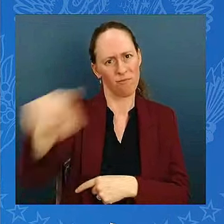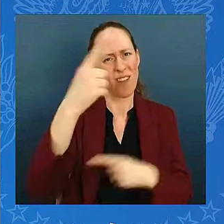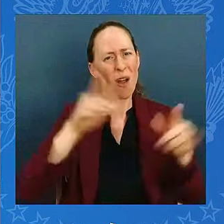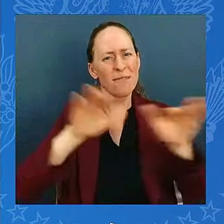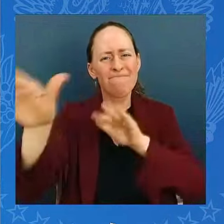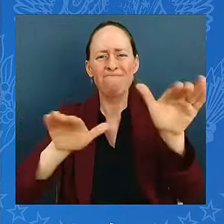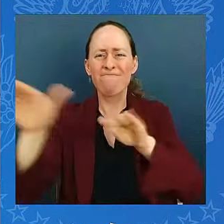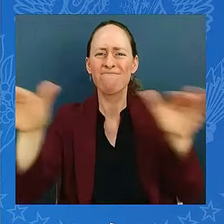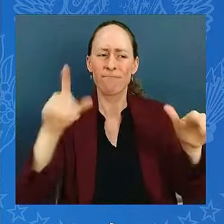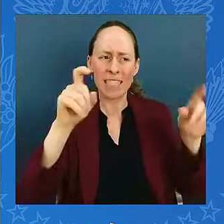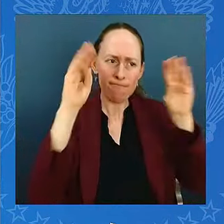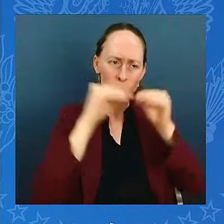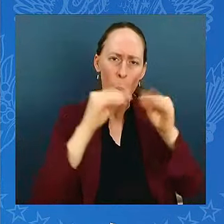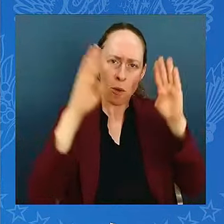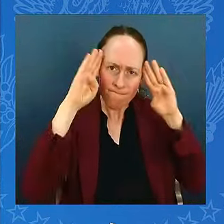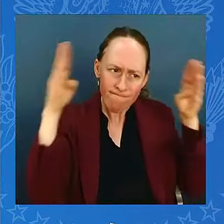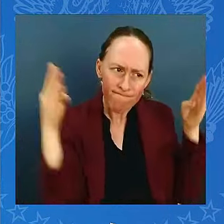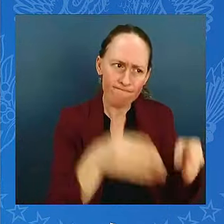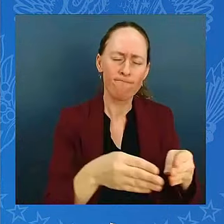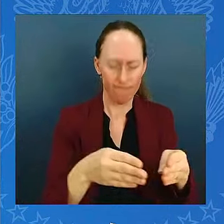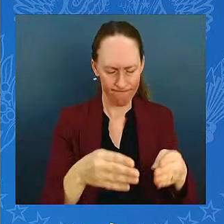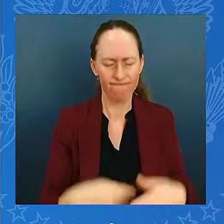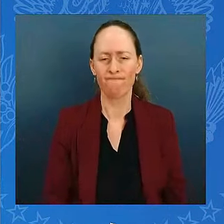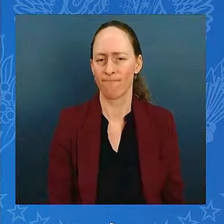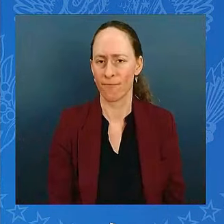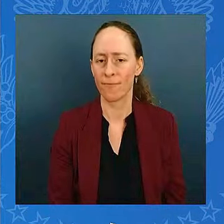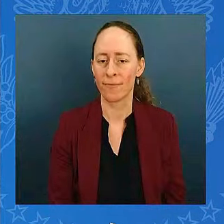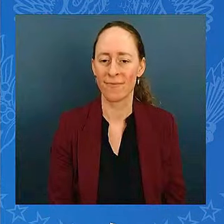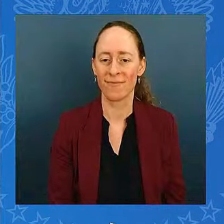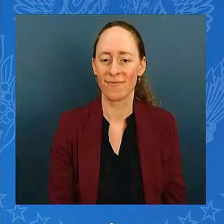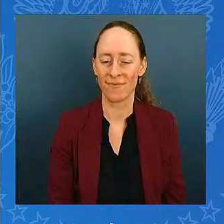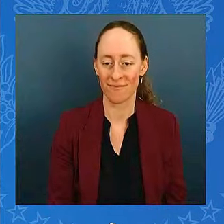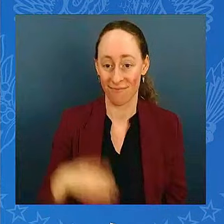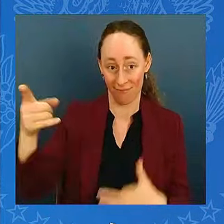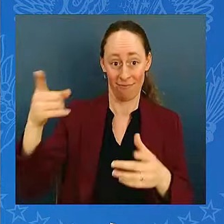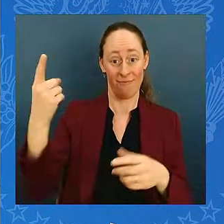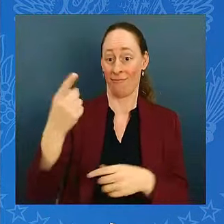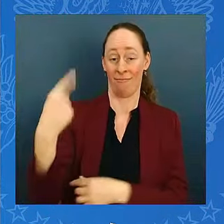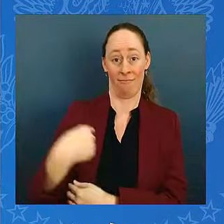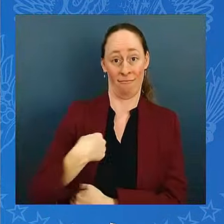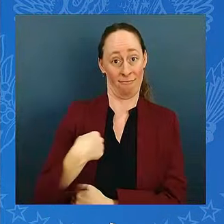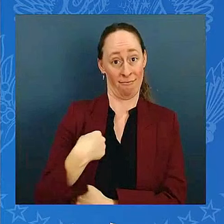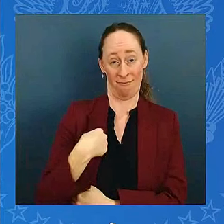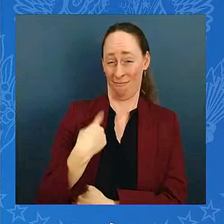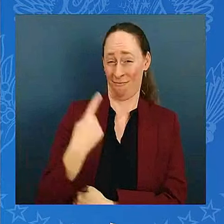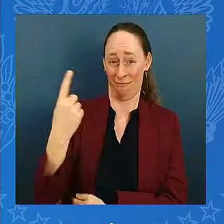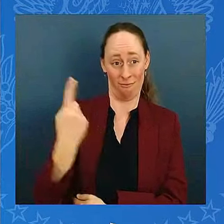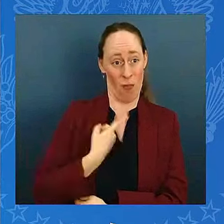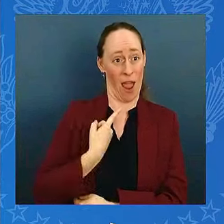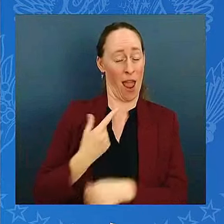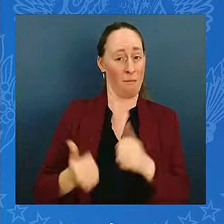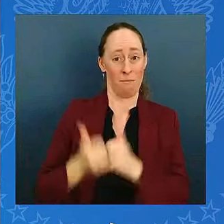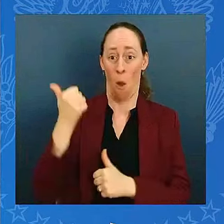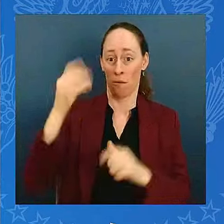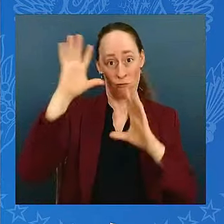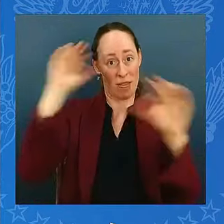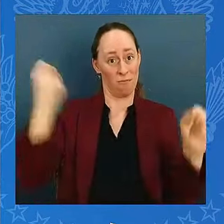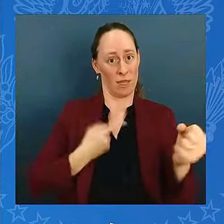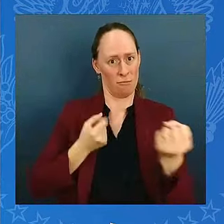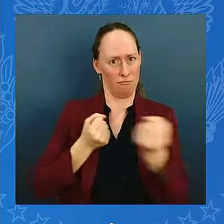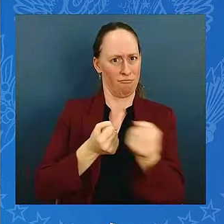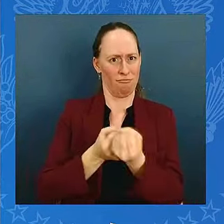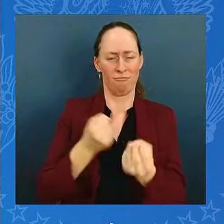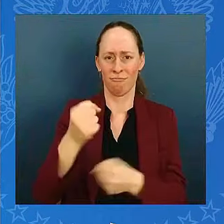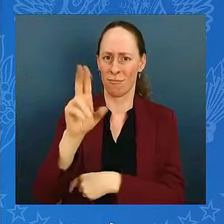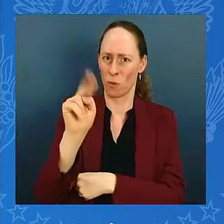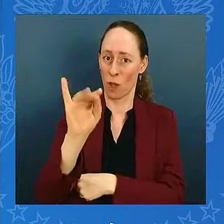most pro-union president in American history. I am, and I approve what you're doing, man. You know, and your teammate